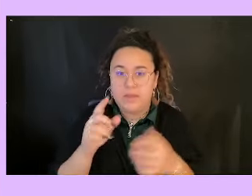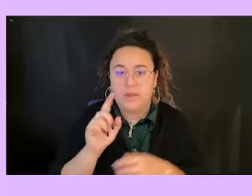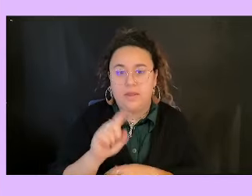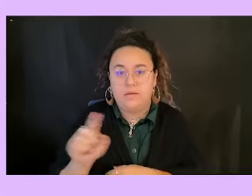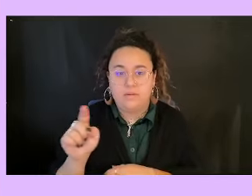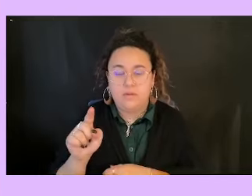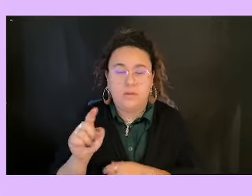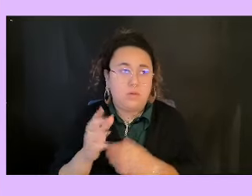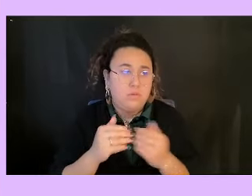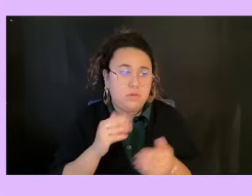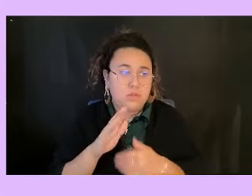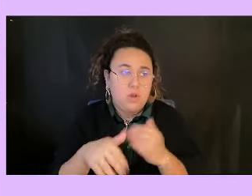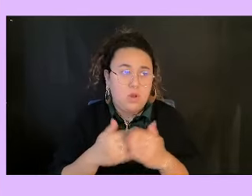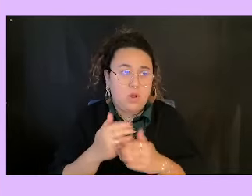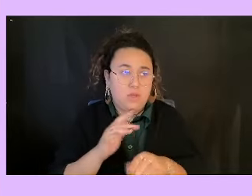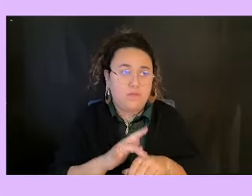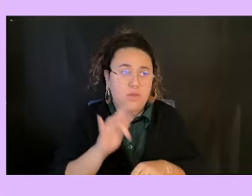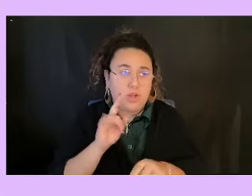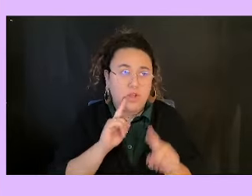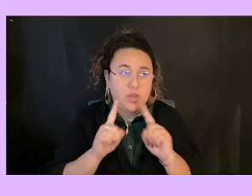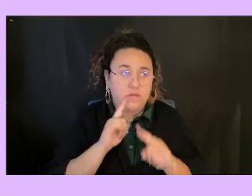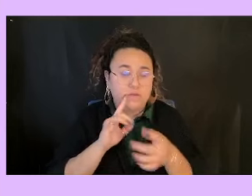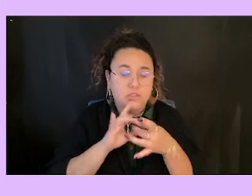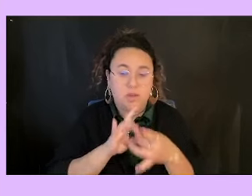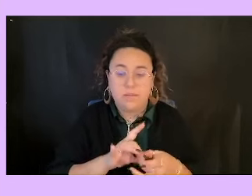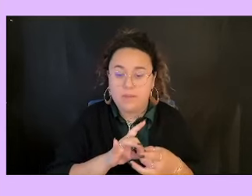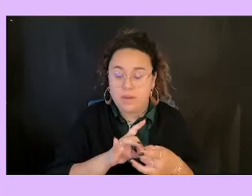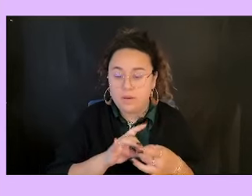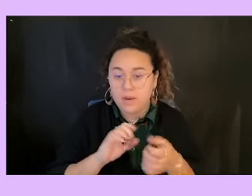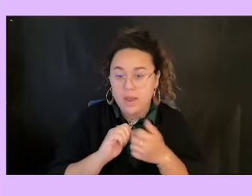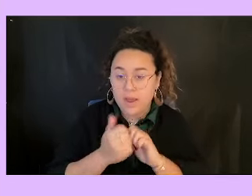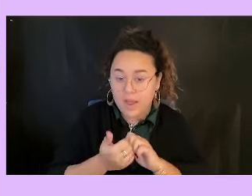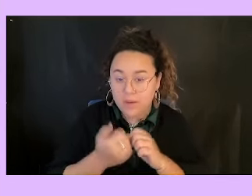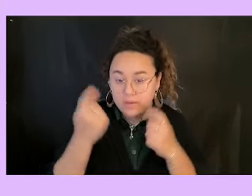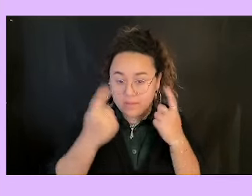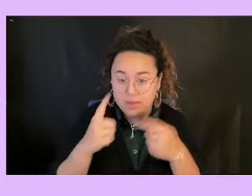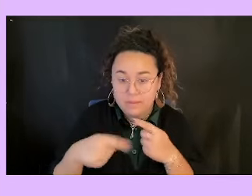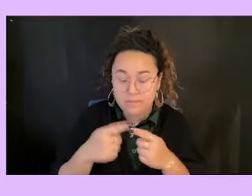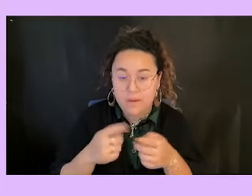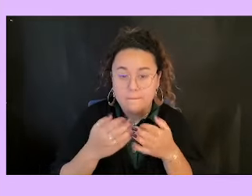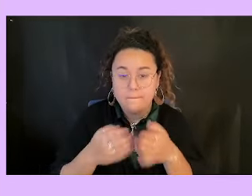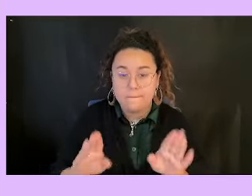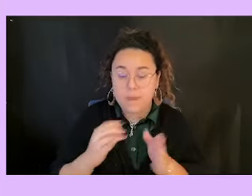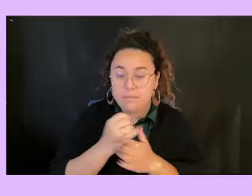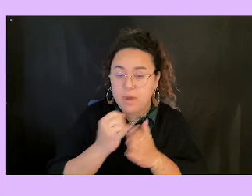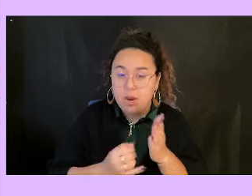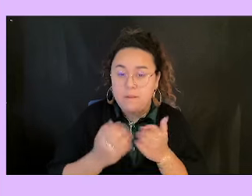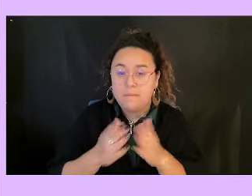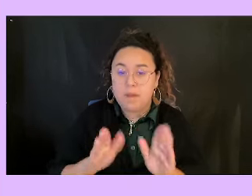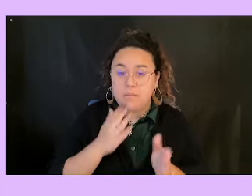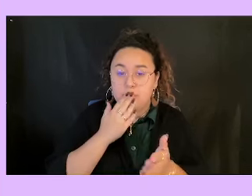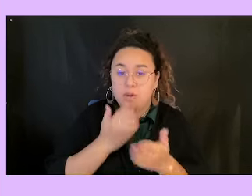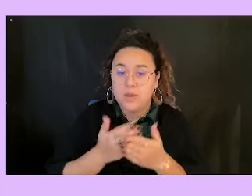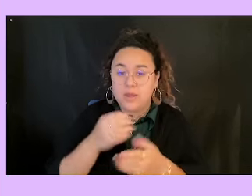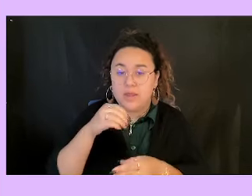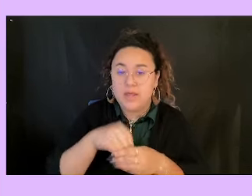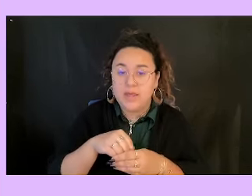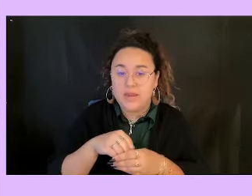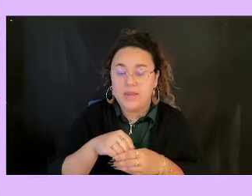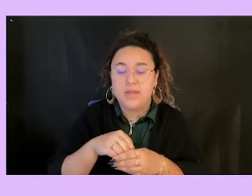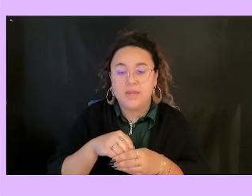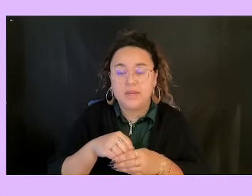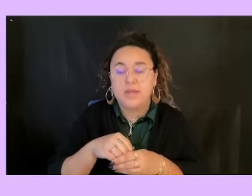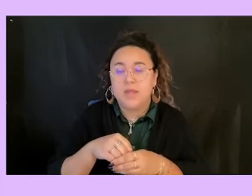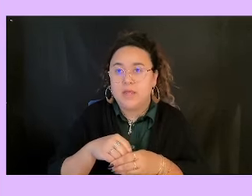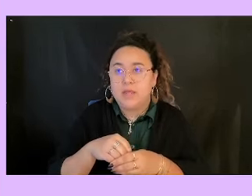almost all of the early conversations around how to think about public art and public good in the container of a